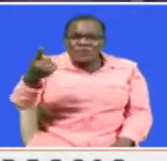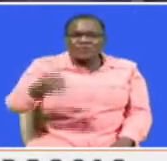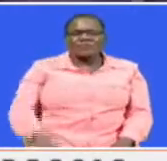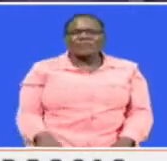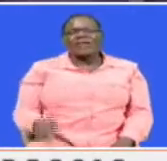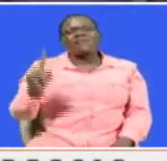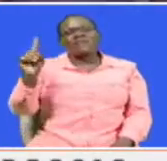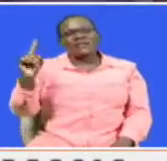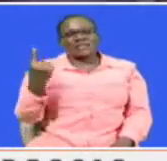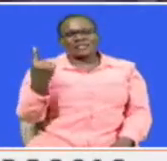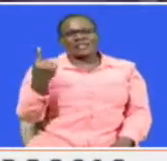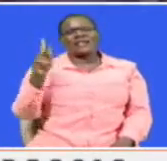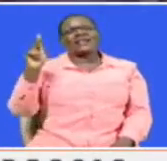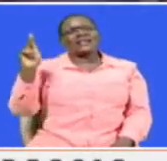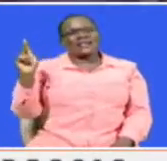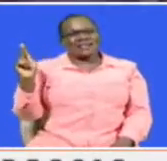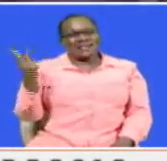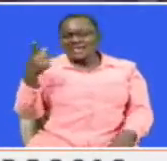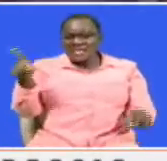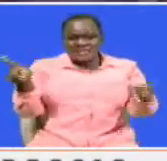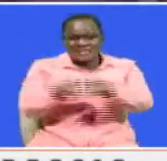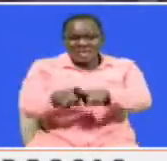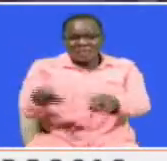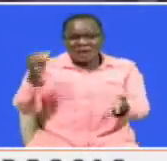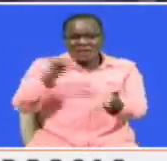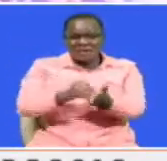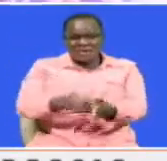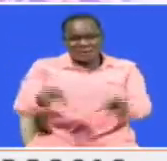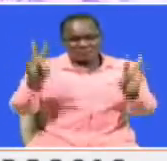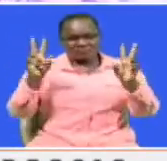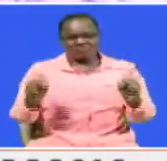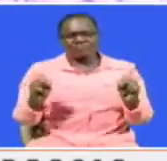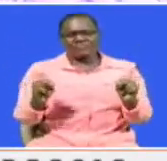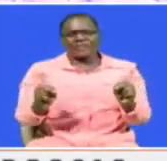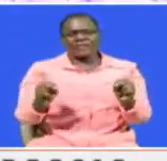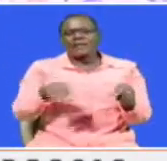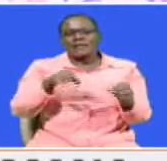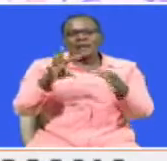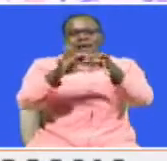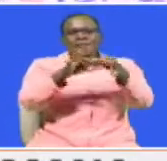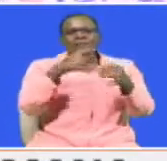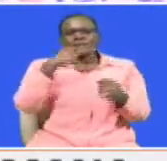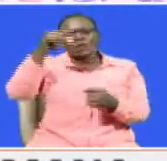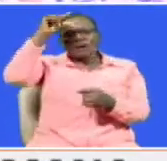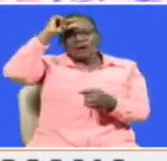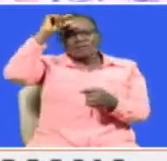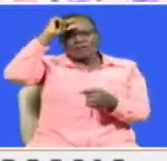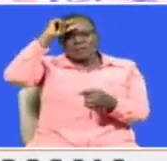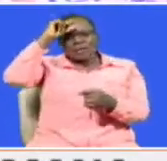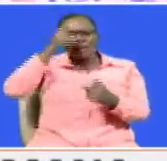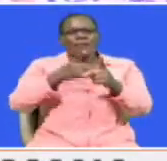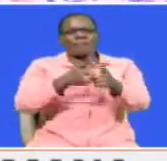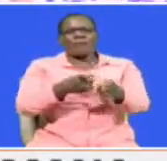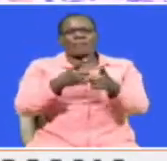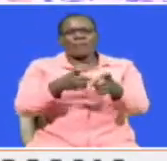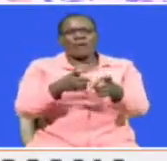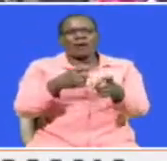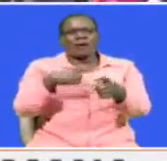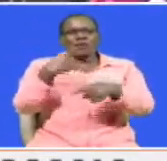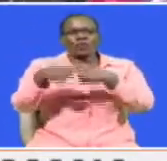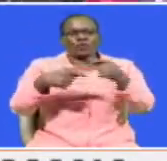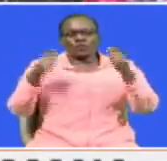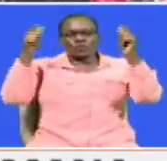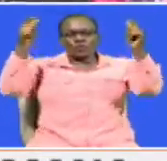that first of all, Kenya will not be the same again. Azimio wadai kuwa serikali inawatishia ili